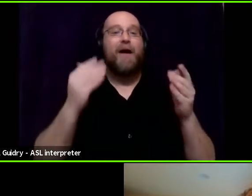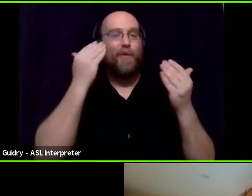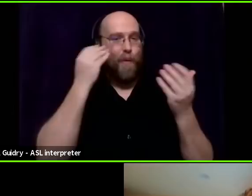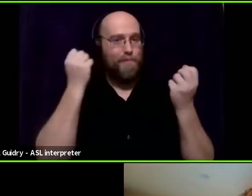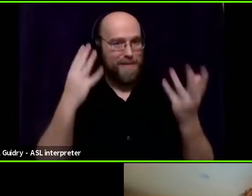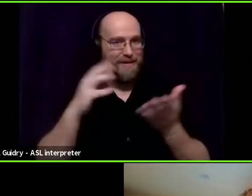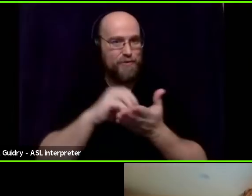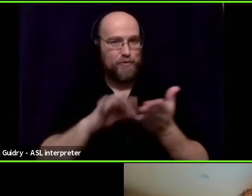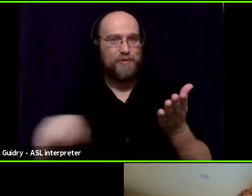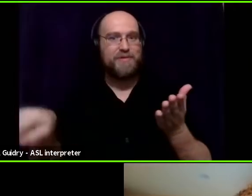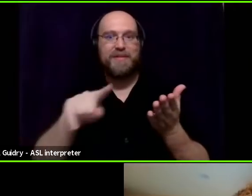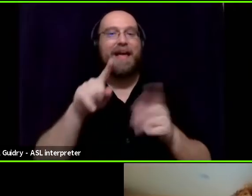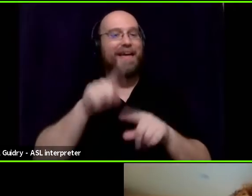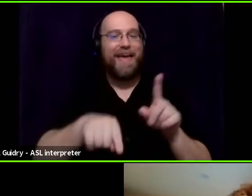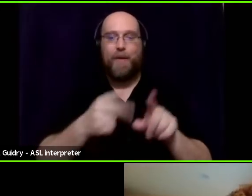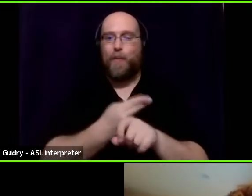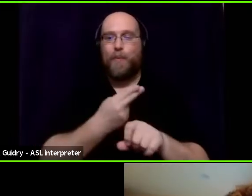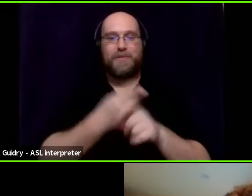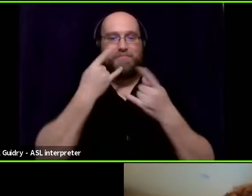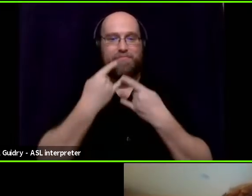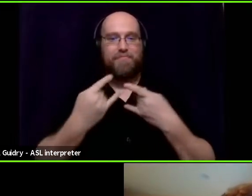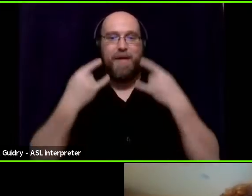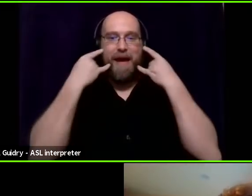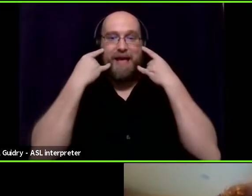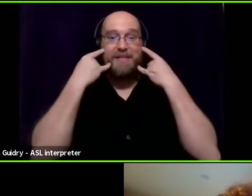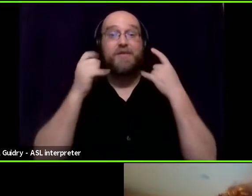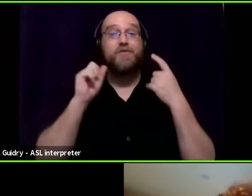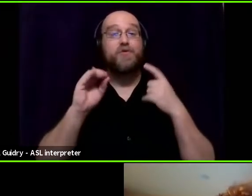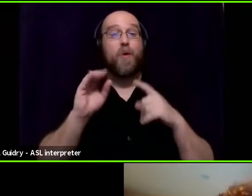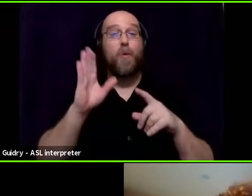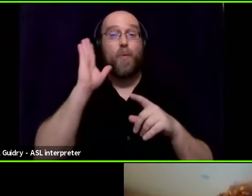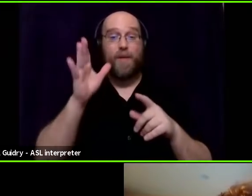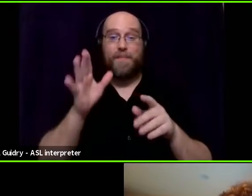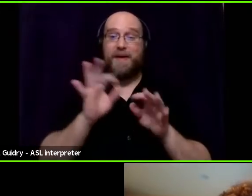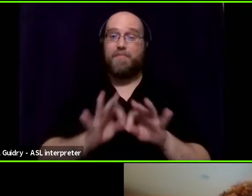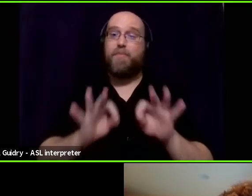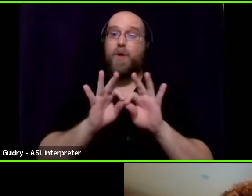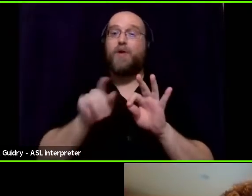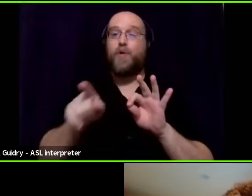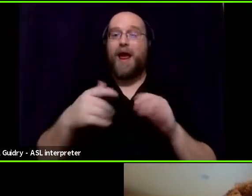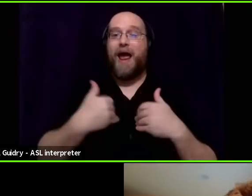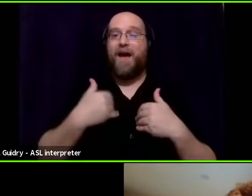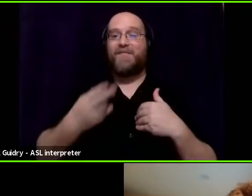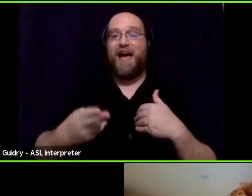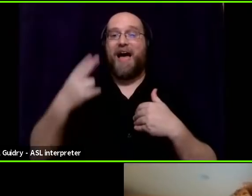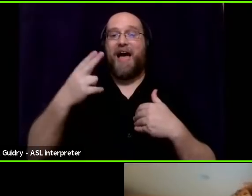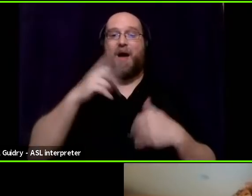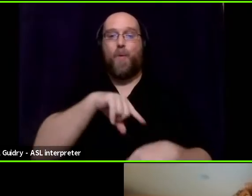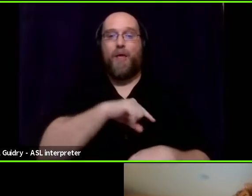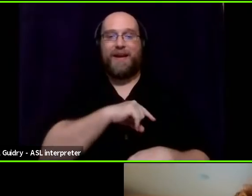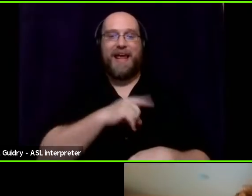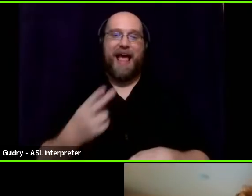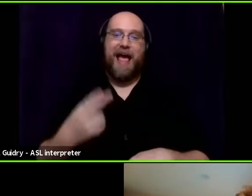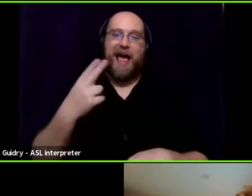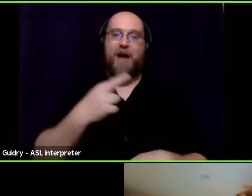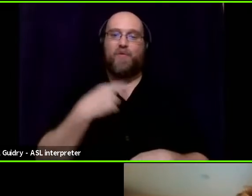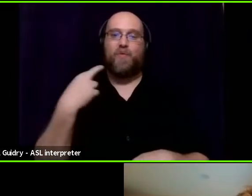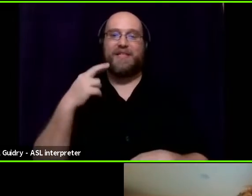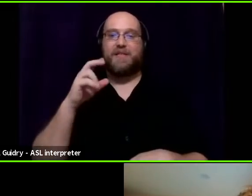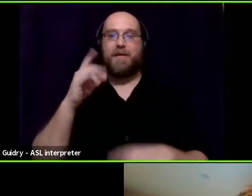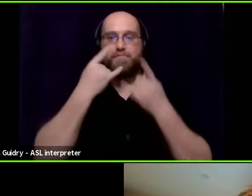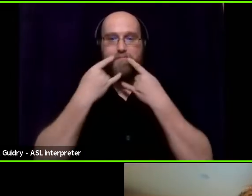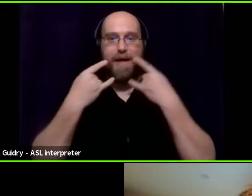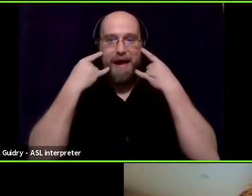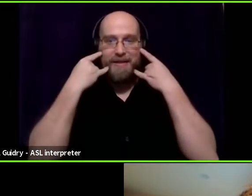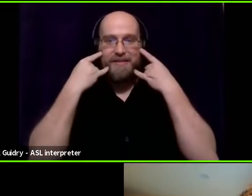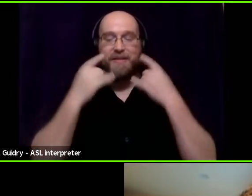will be important for you to have the high quality, high risk mask on. And if the student spits